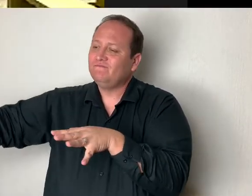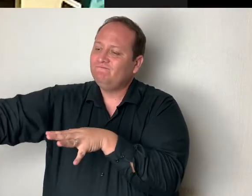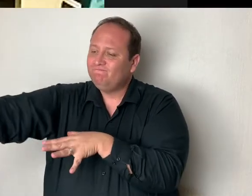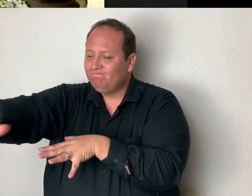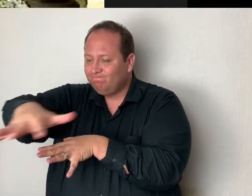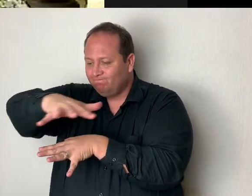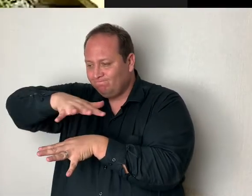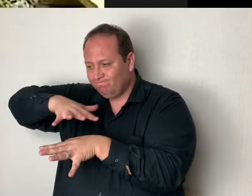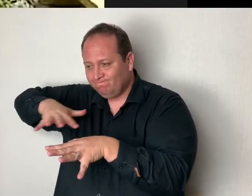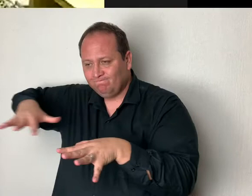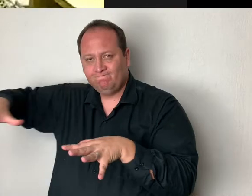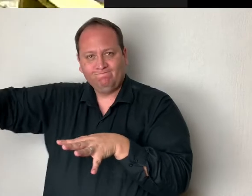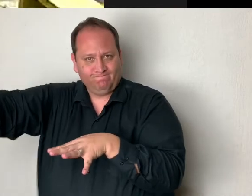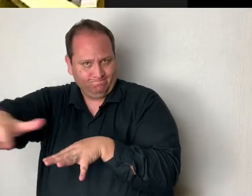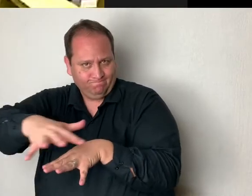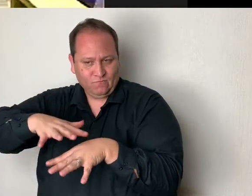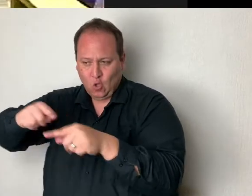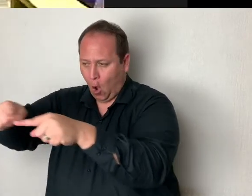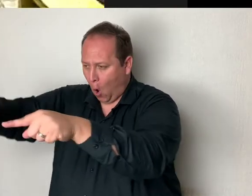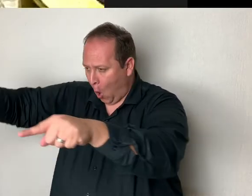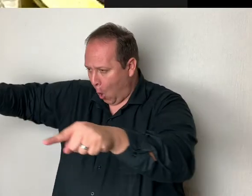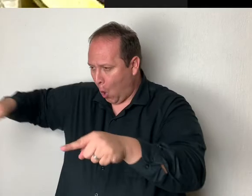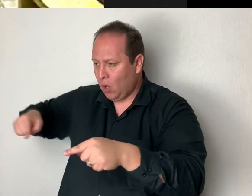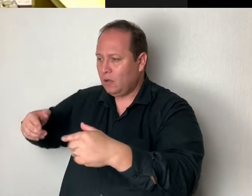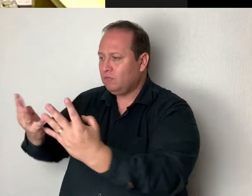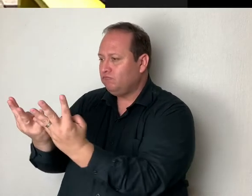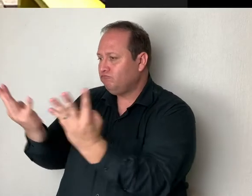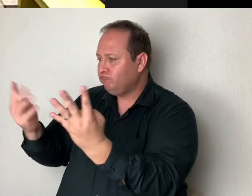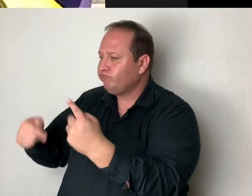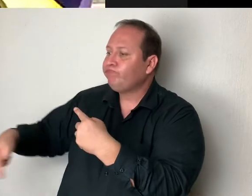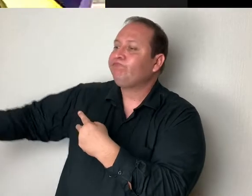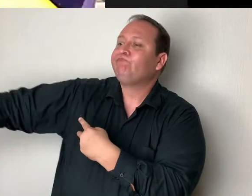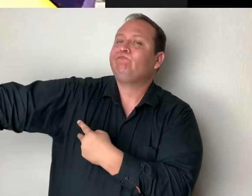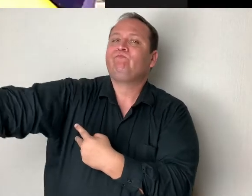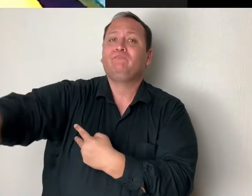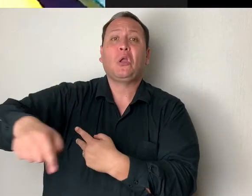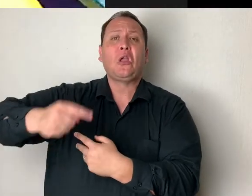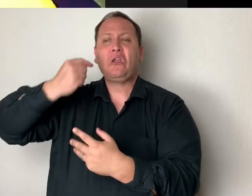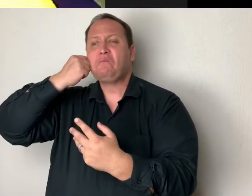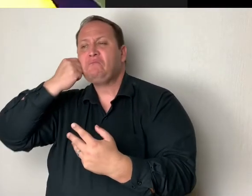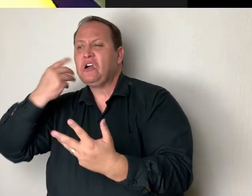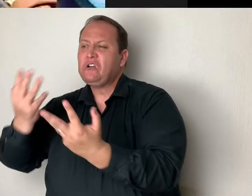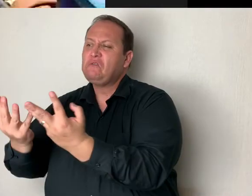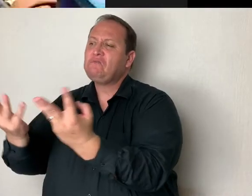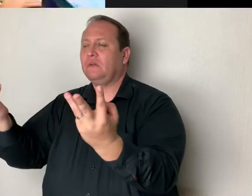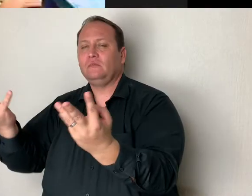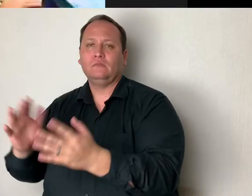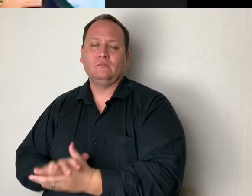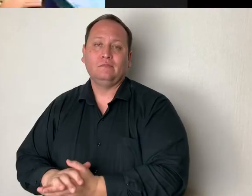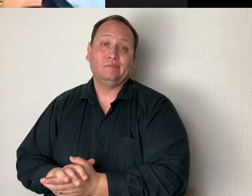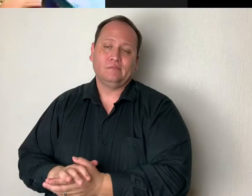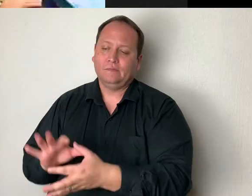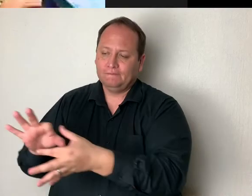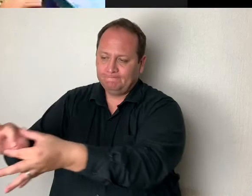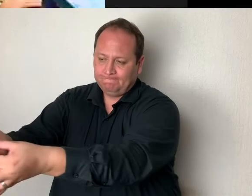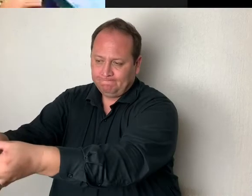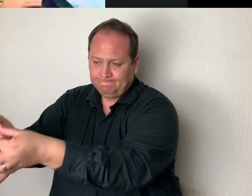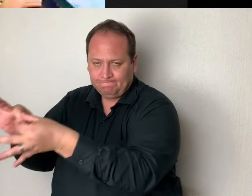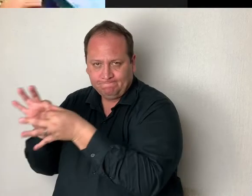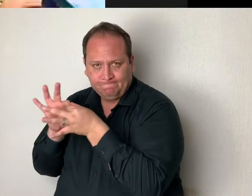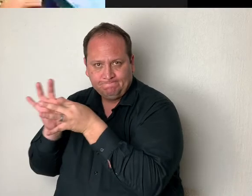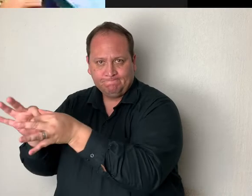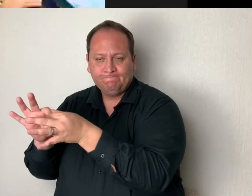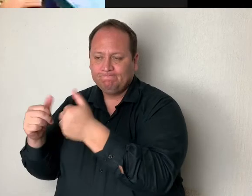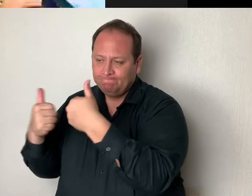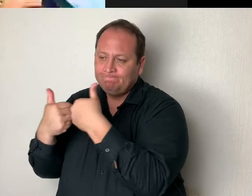circle through the fence, challenging these separations with unity through across the border. And we have